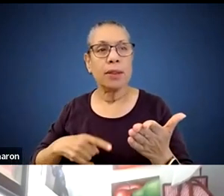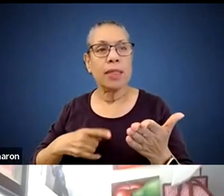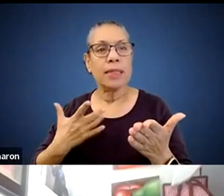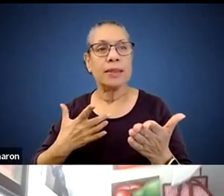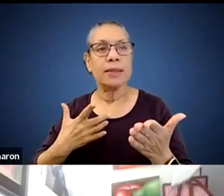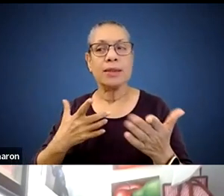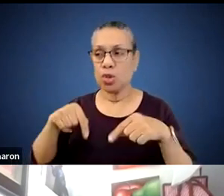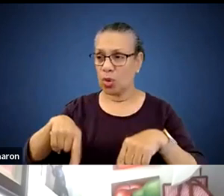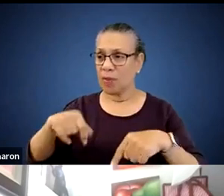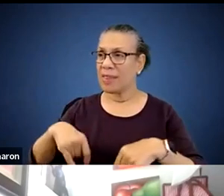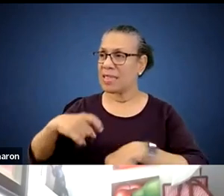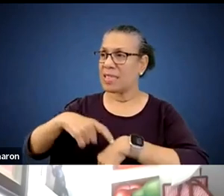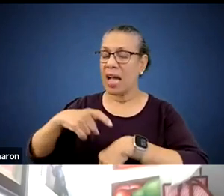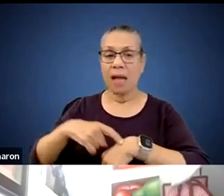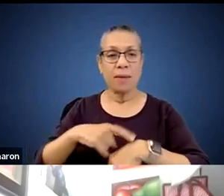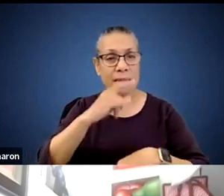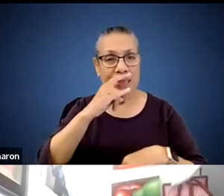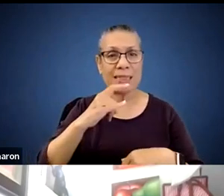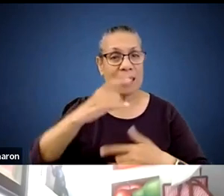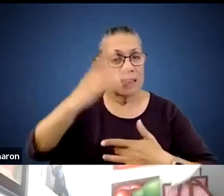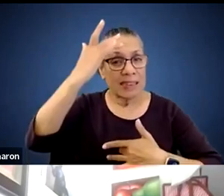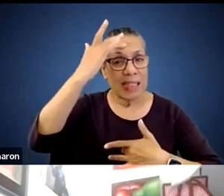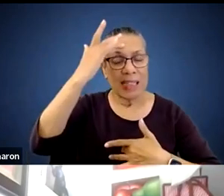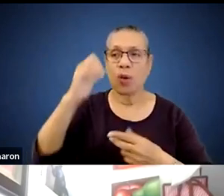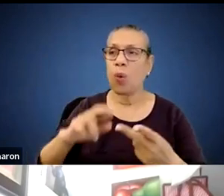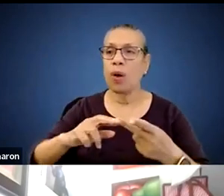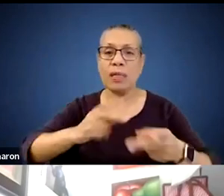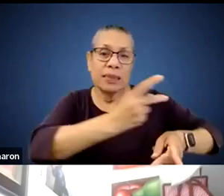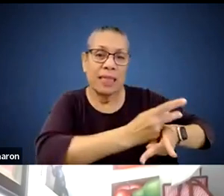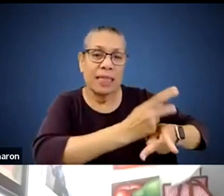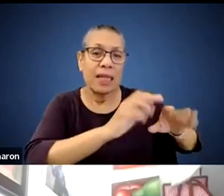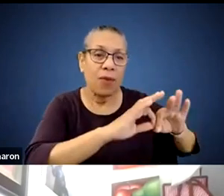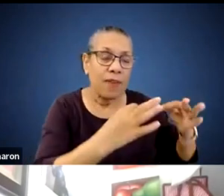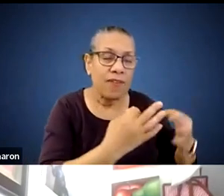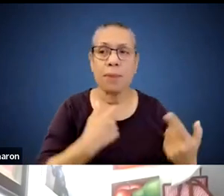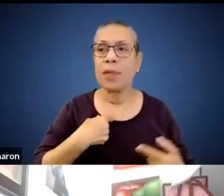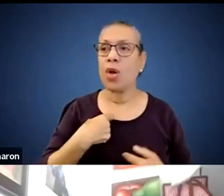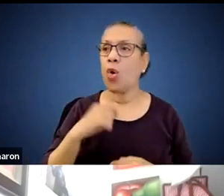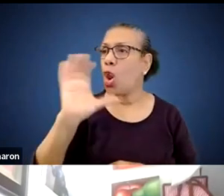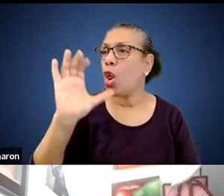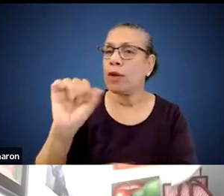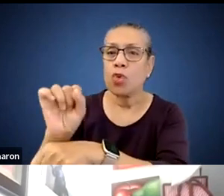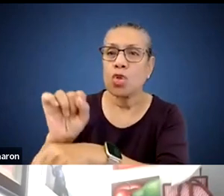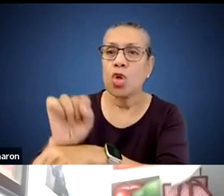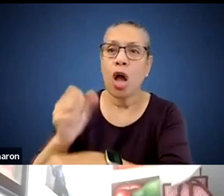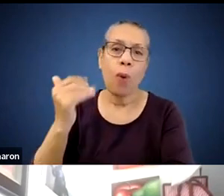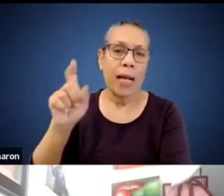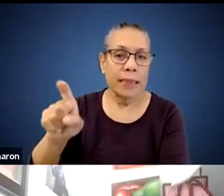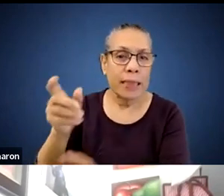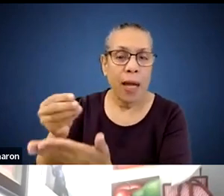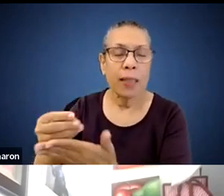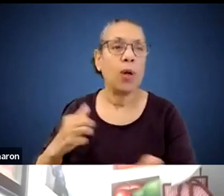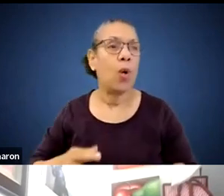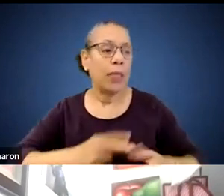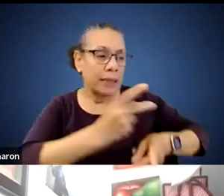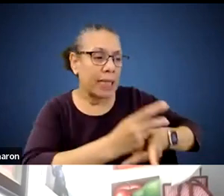during this crisis is IT jobs is it illness is it caretaking for a family member is it taking